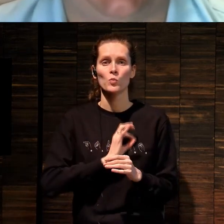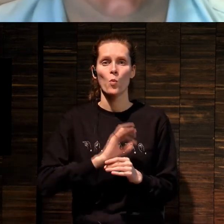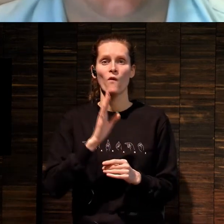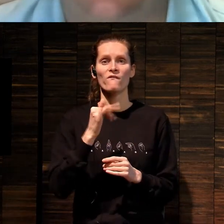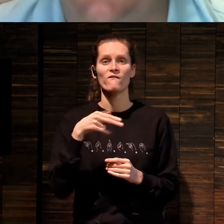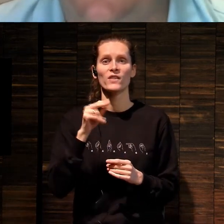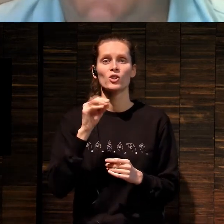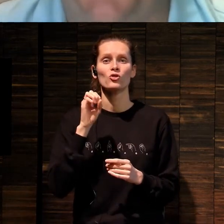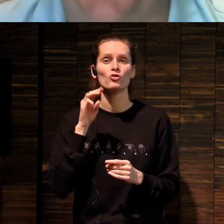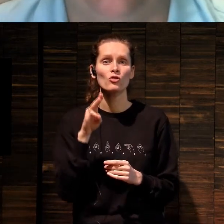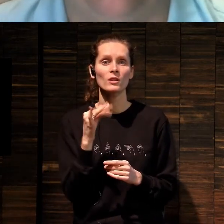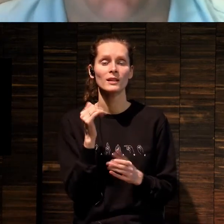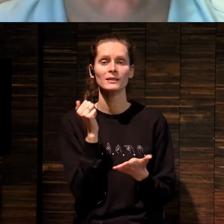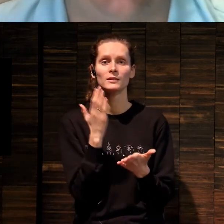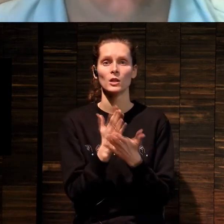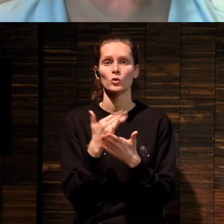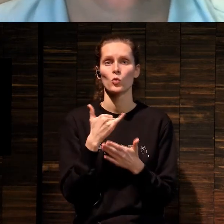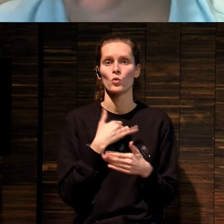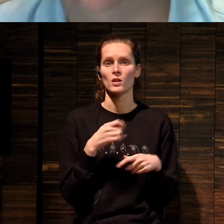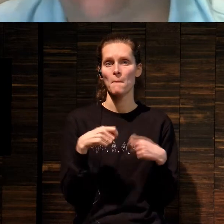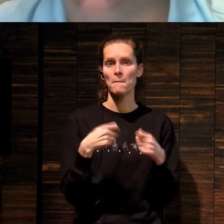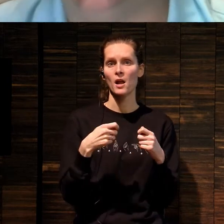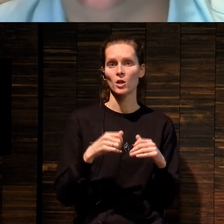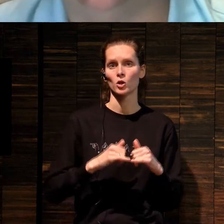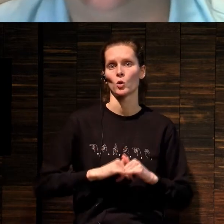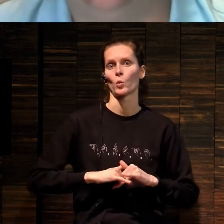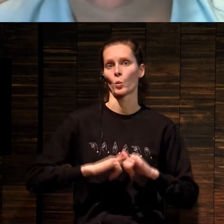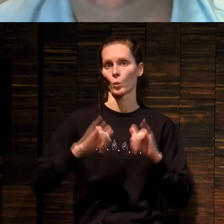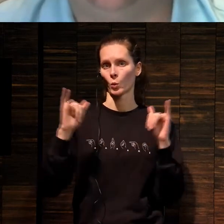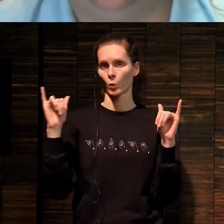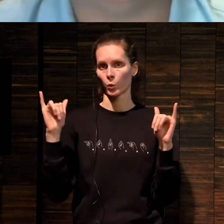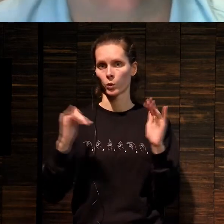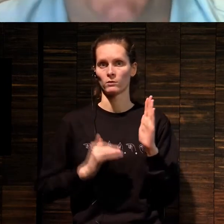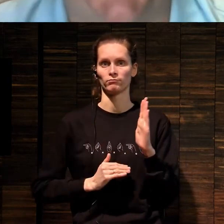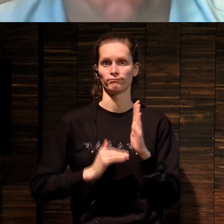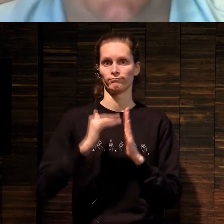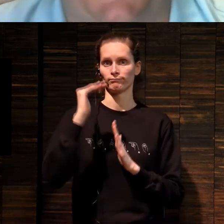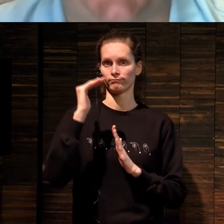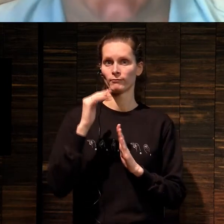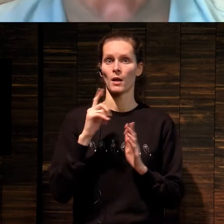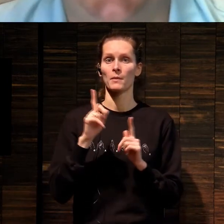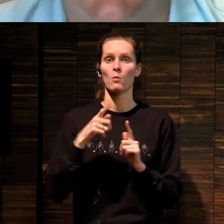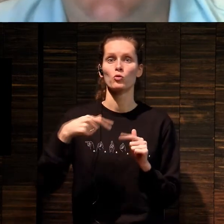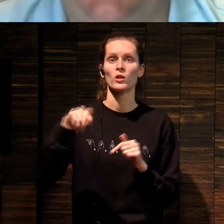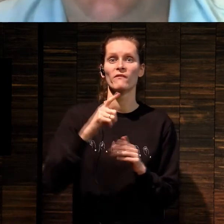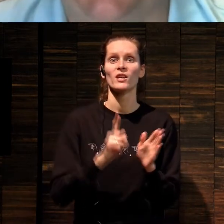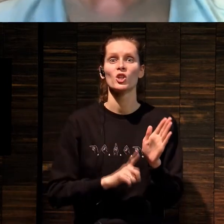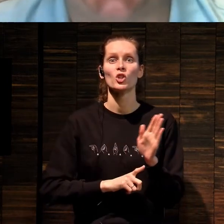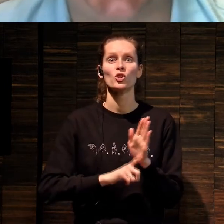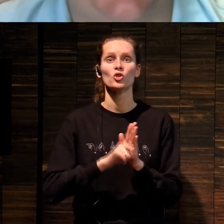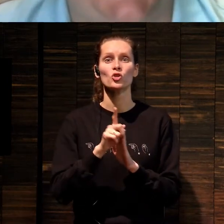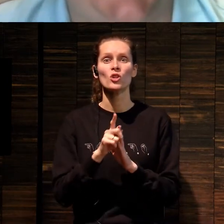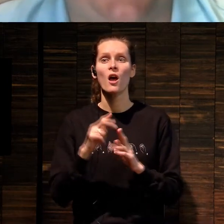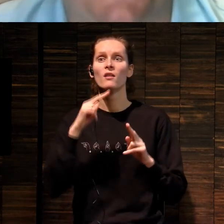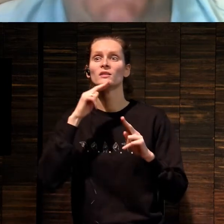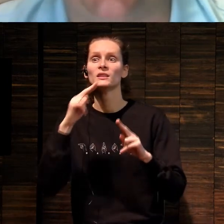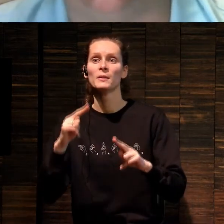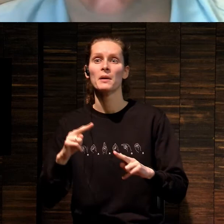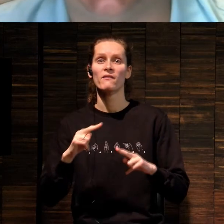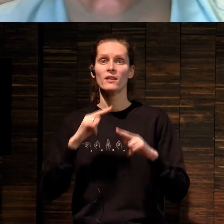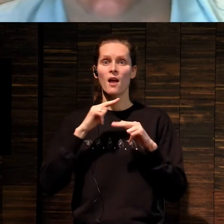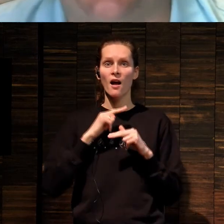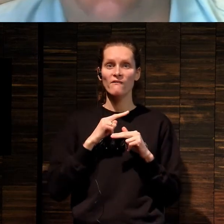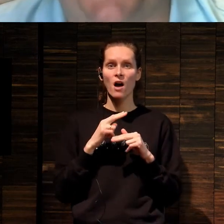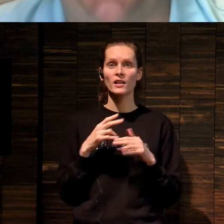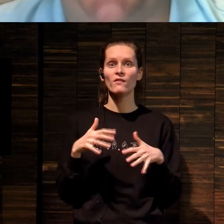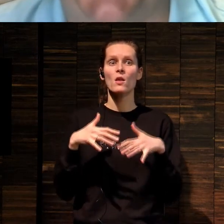of that? So it might very well be that you're reaching a larger portion of your audience, because it's estimated that about